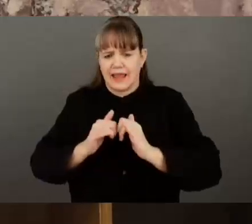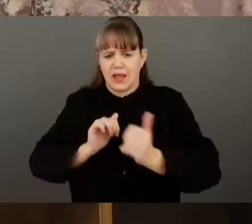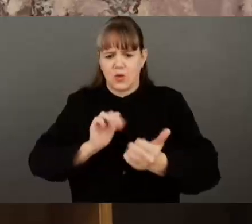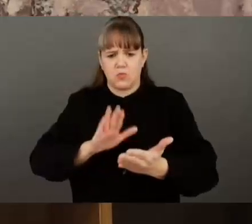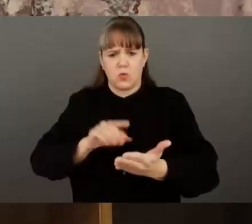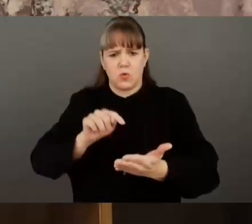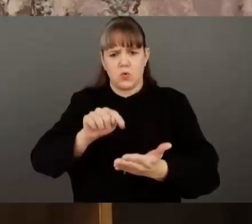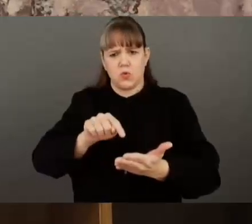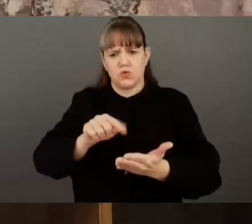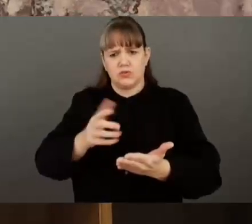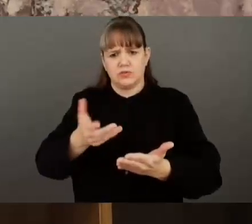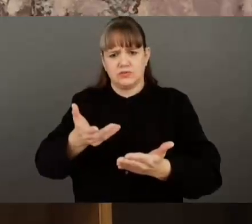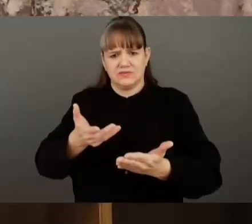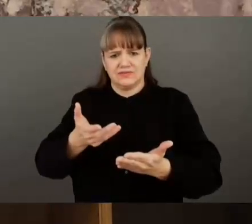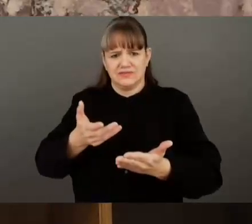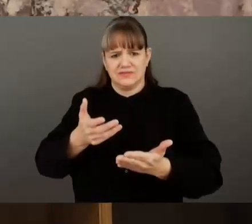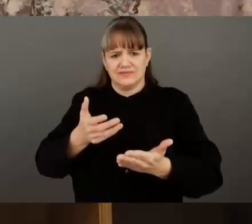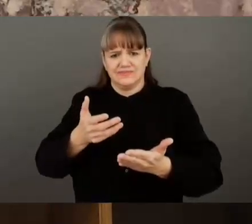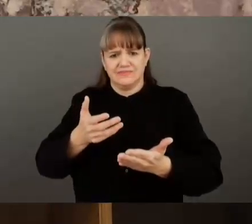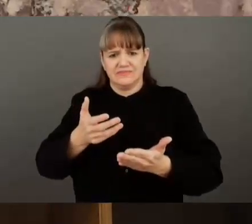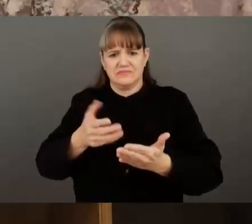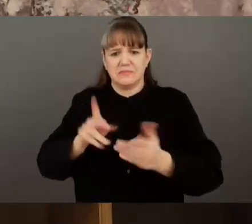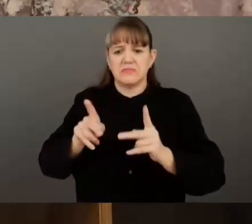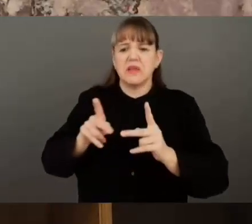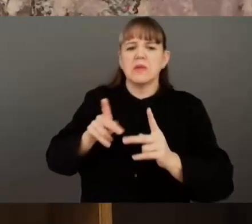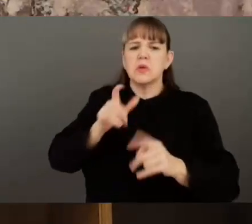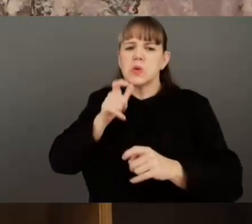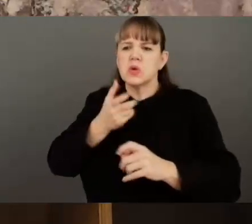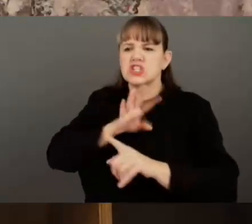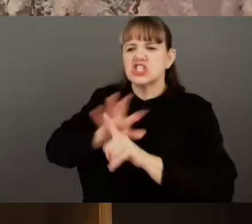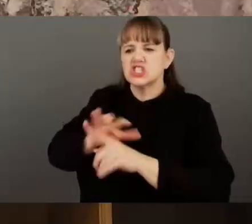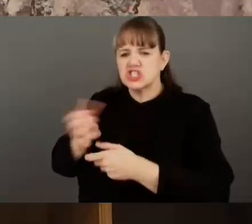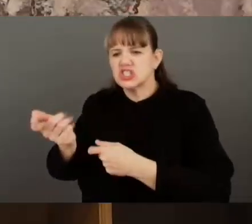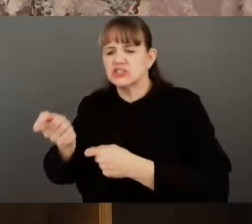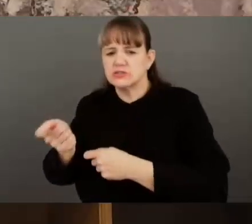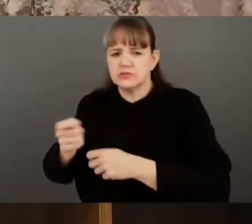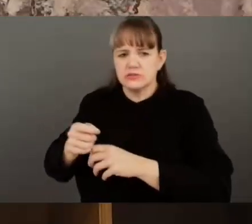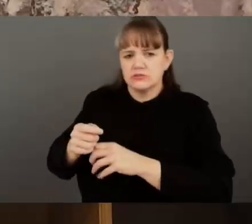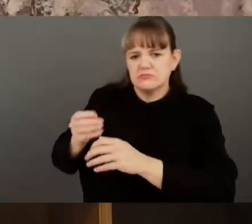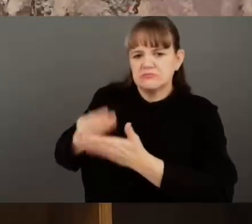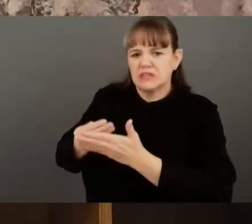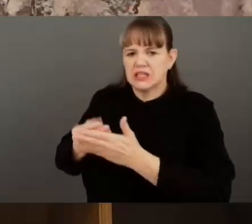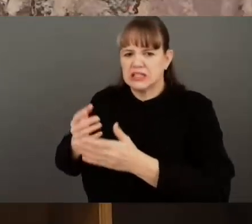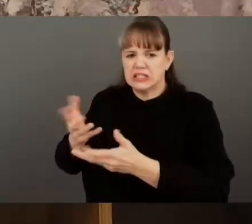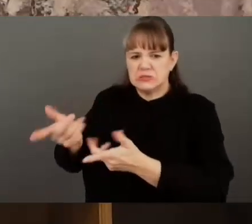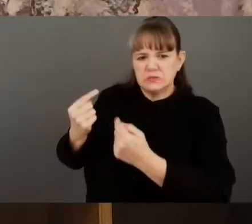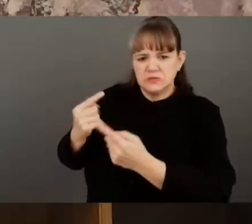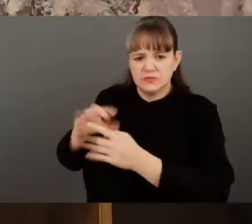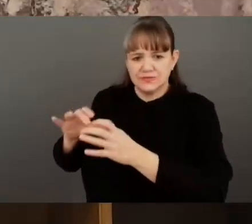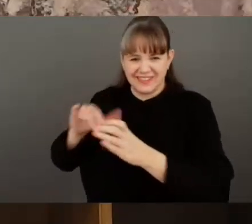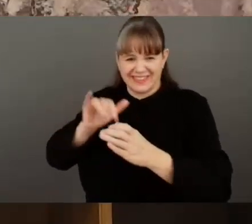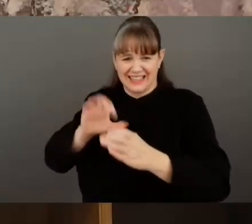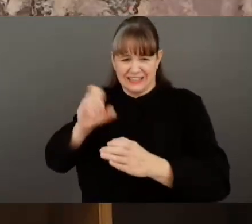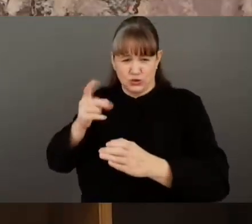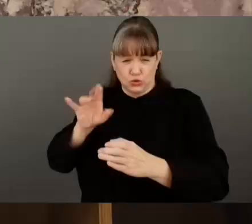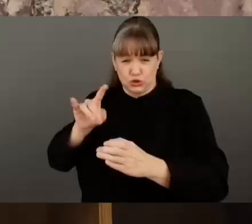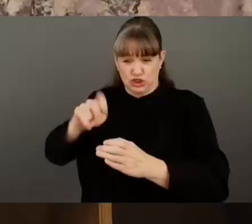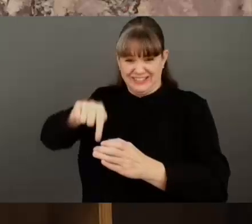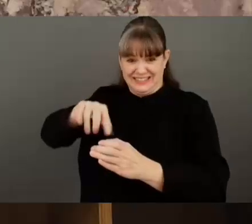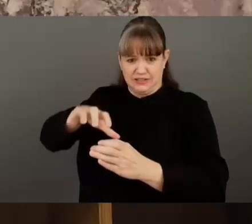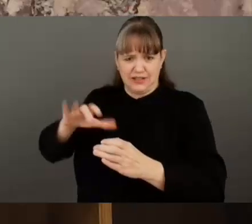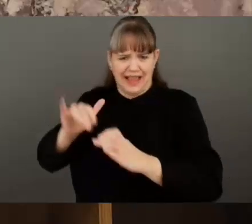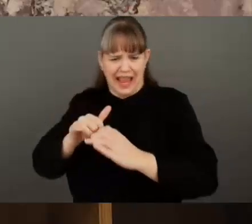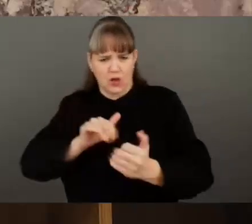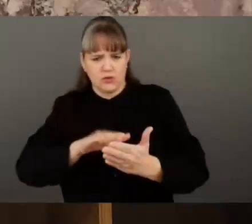and to keep communities safe. And I've had the chance to engage with business owners, with families who are